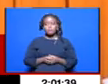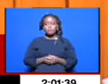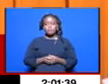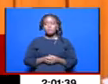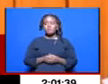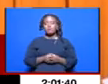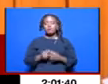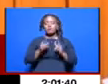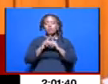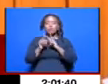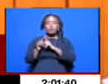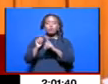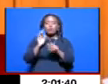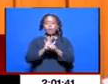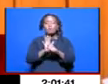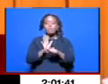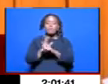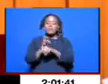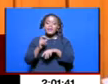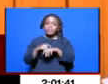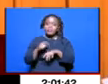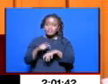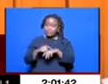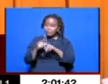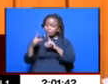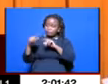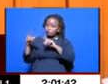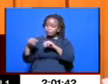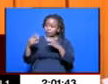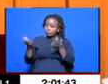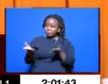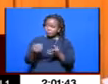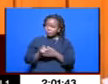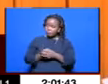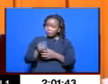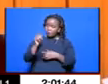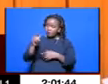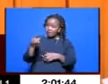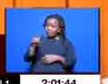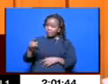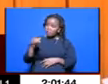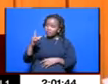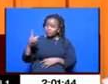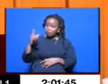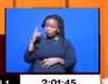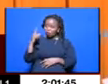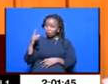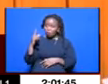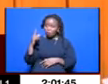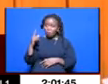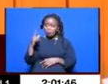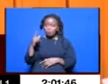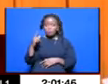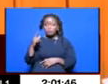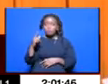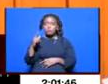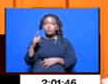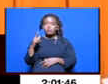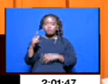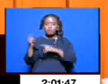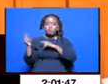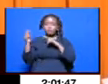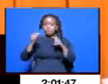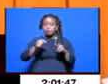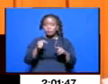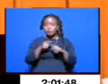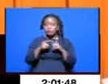Many times it has been said that this doctrine of basic structure, the origin came from